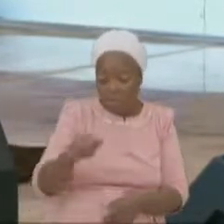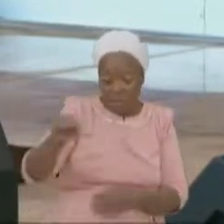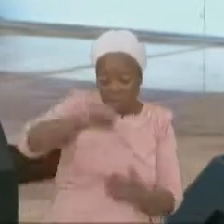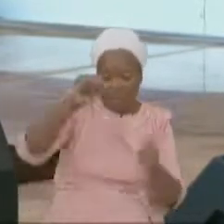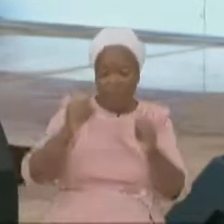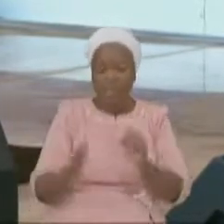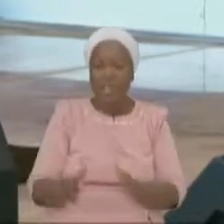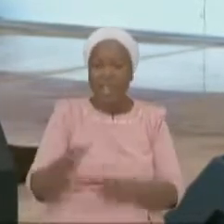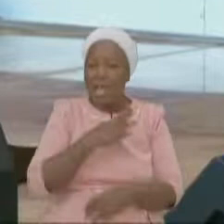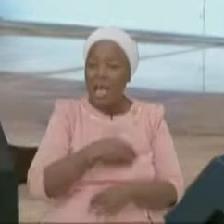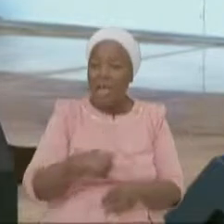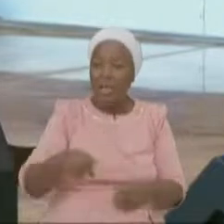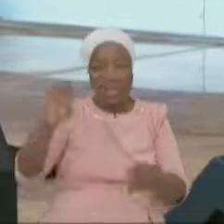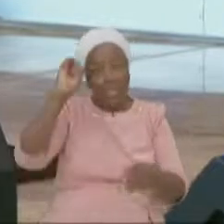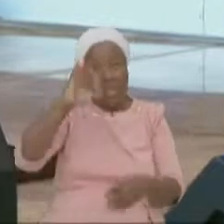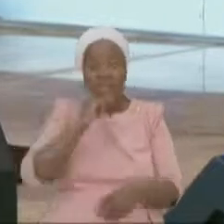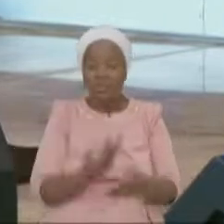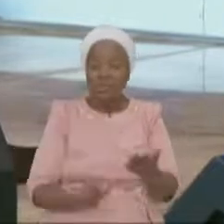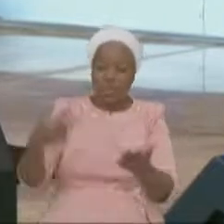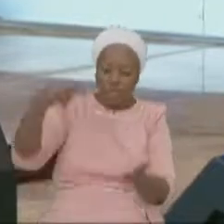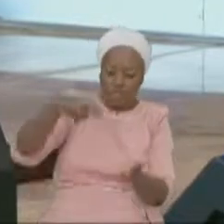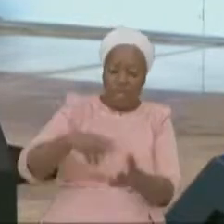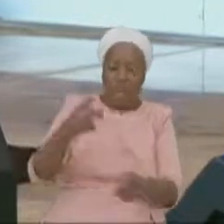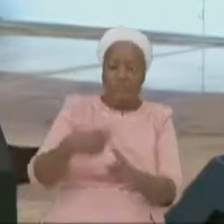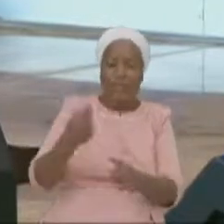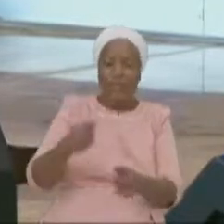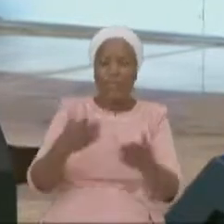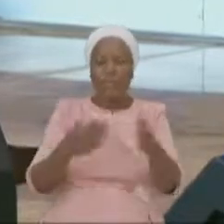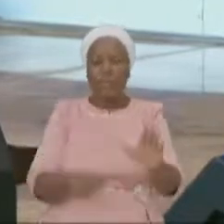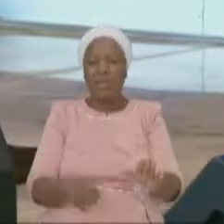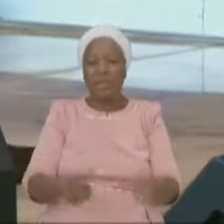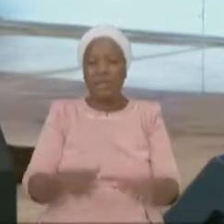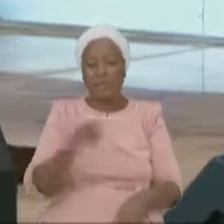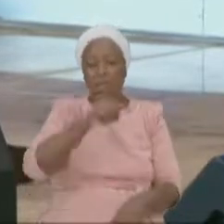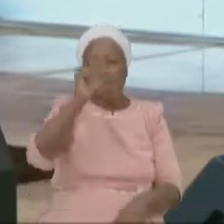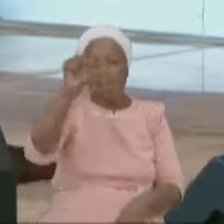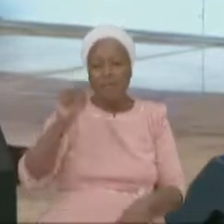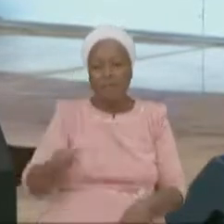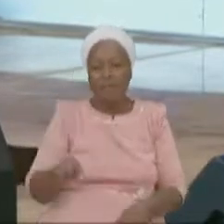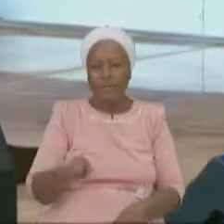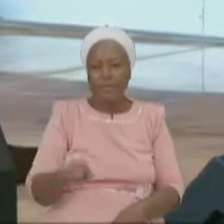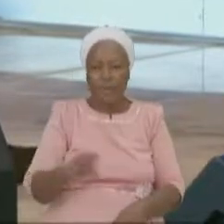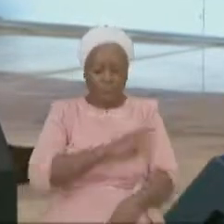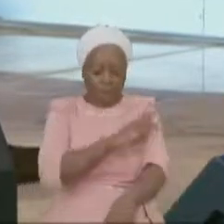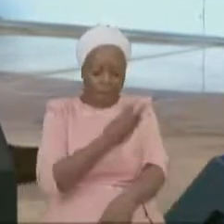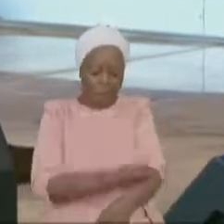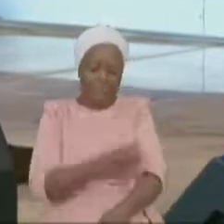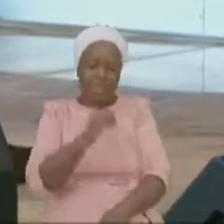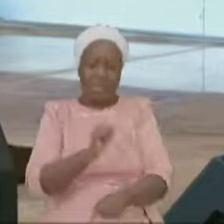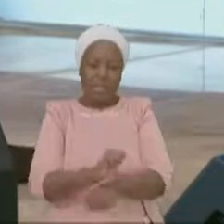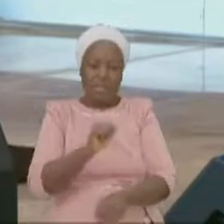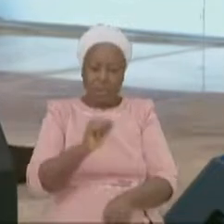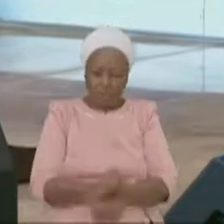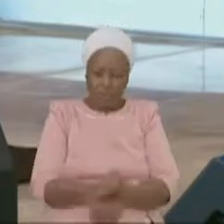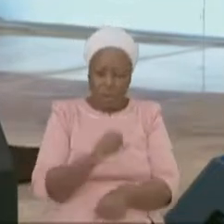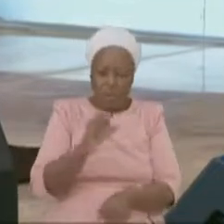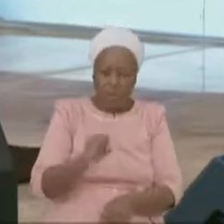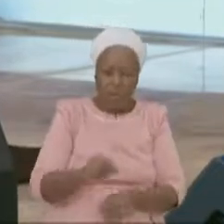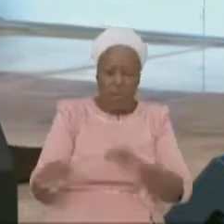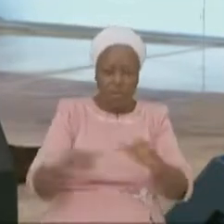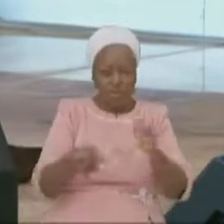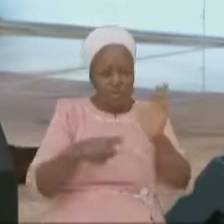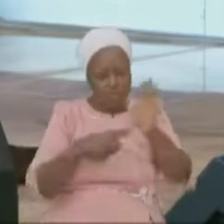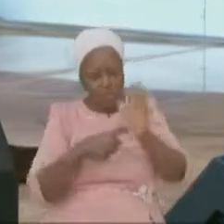Baptist. He is risen from the dead. Therefore, mighty works do